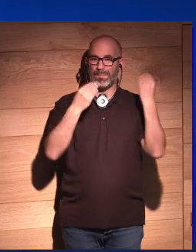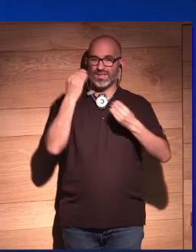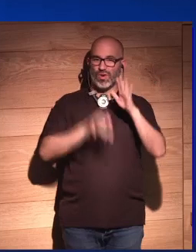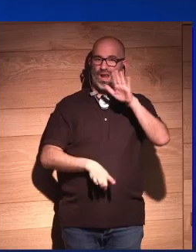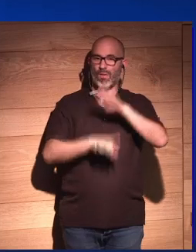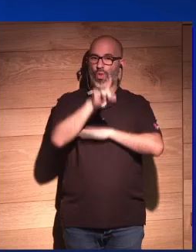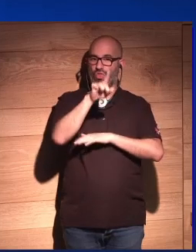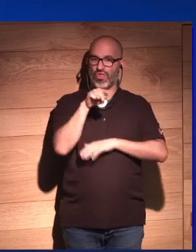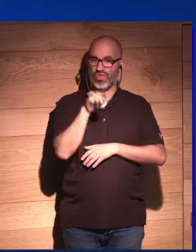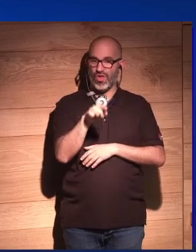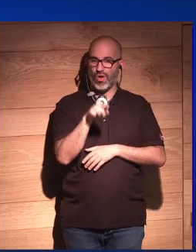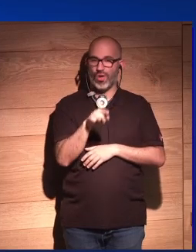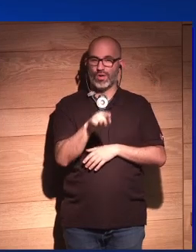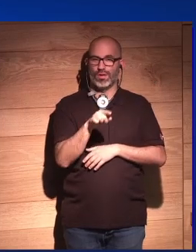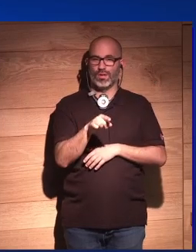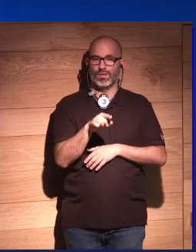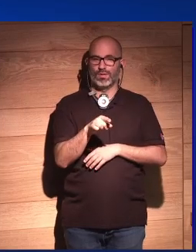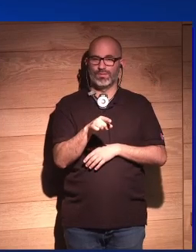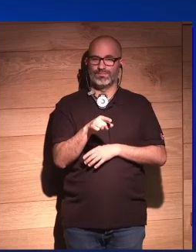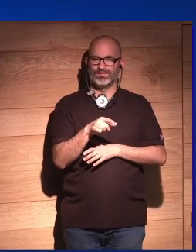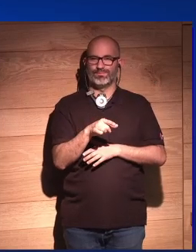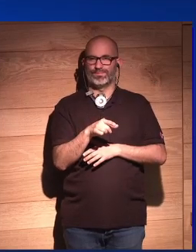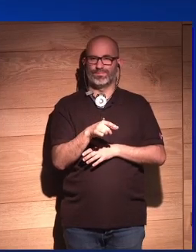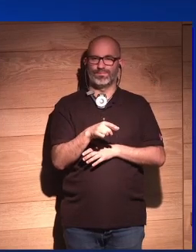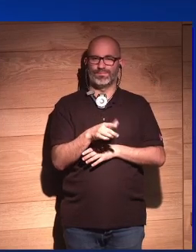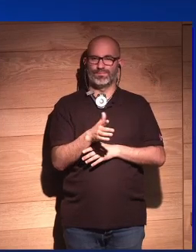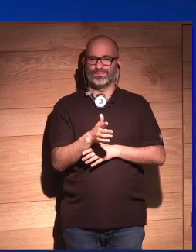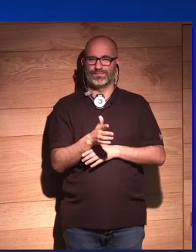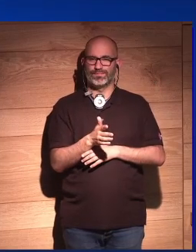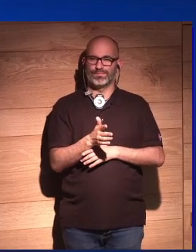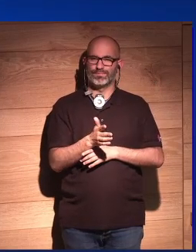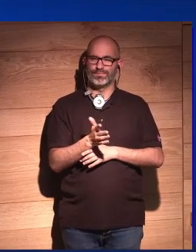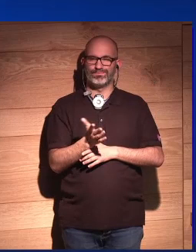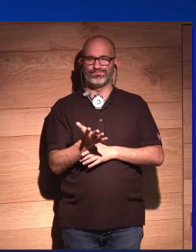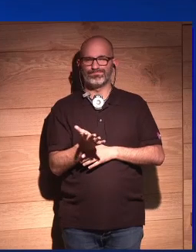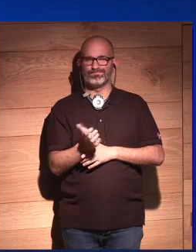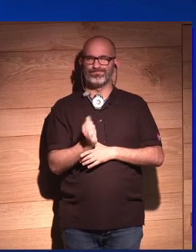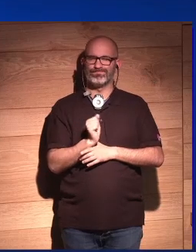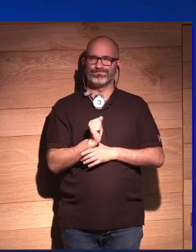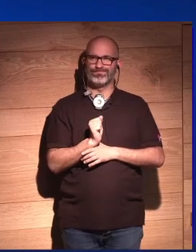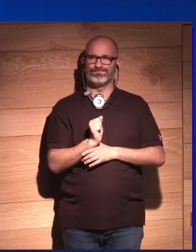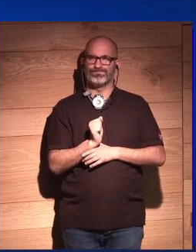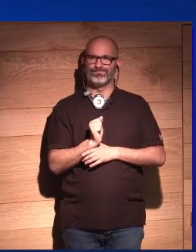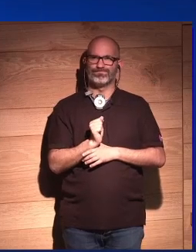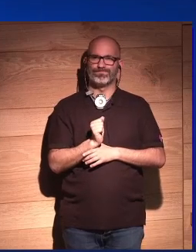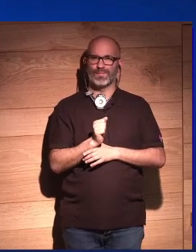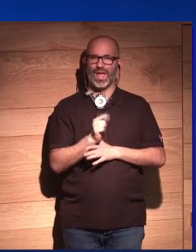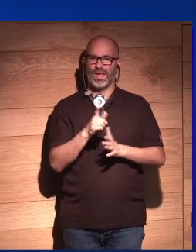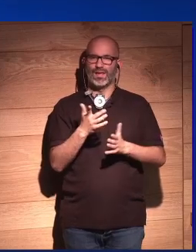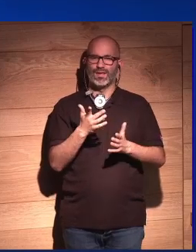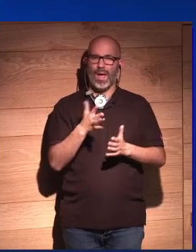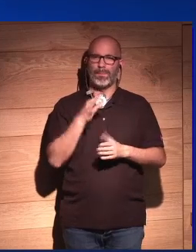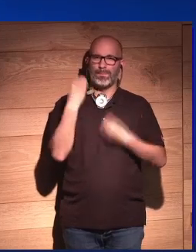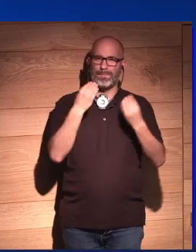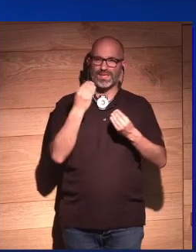of verse is a piece that I can never get out of my mind. This is a piece called by Chris Milk. It's 360. You can see